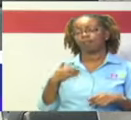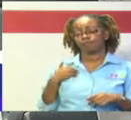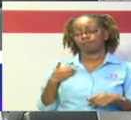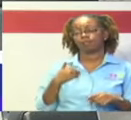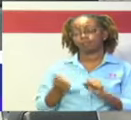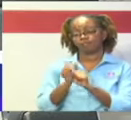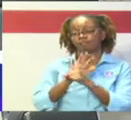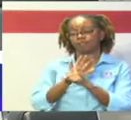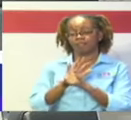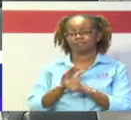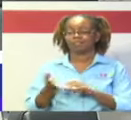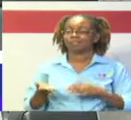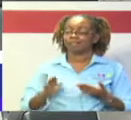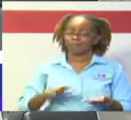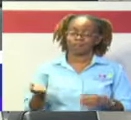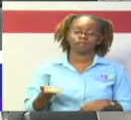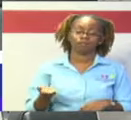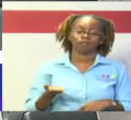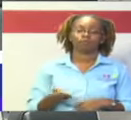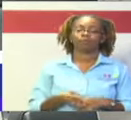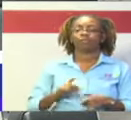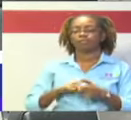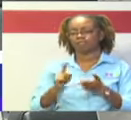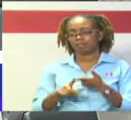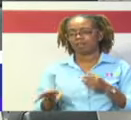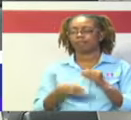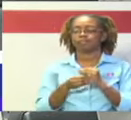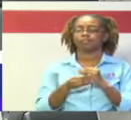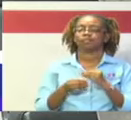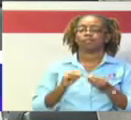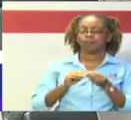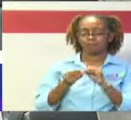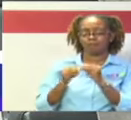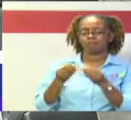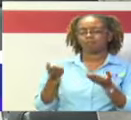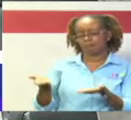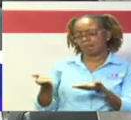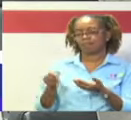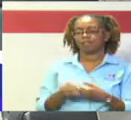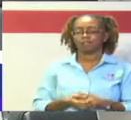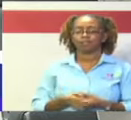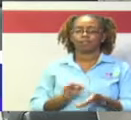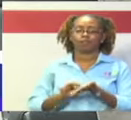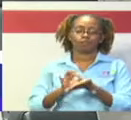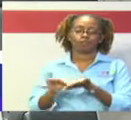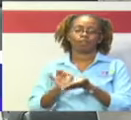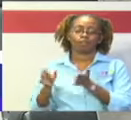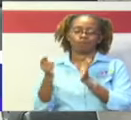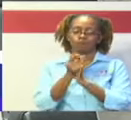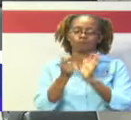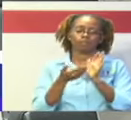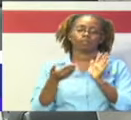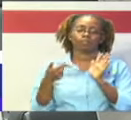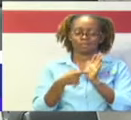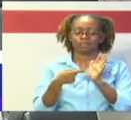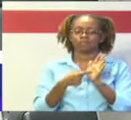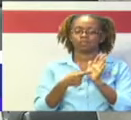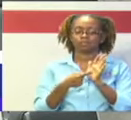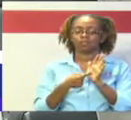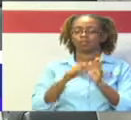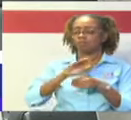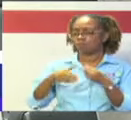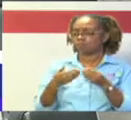do count them in that manner in such a way that we don't miss any potential COVID deaths. That's the way that we actually calculate